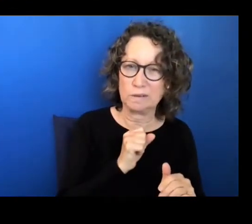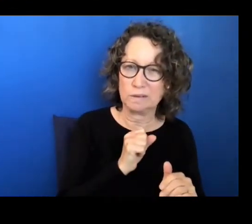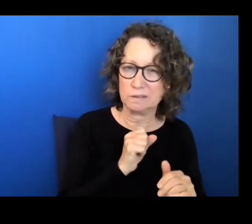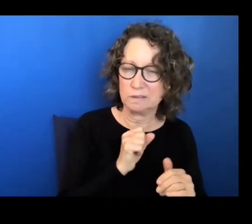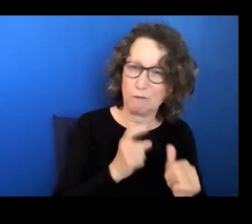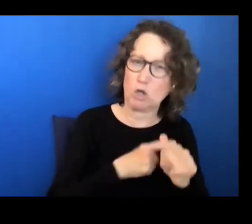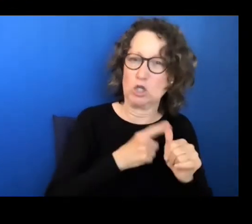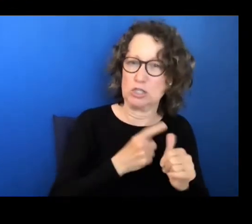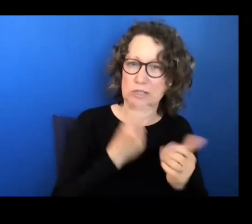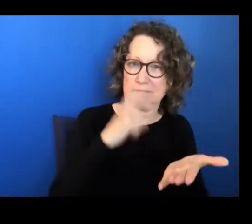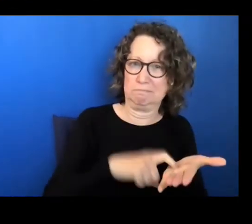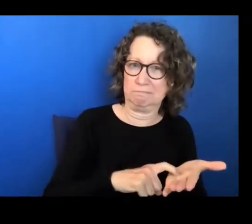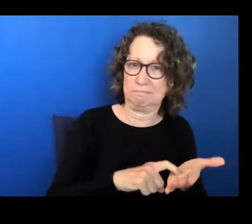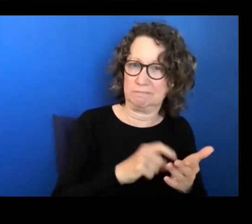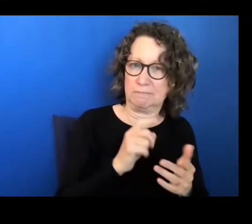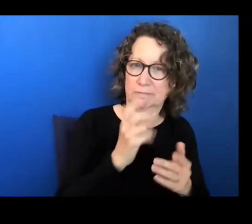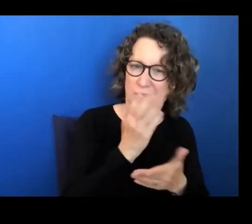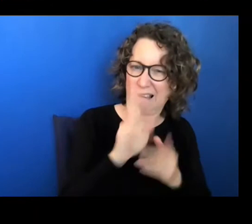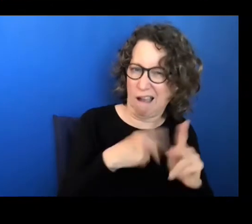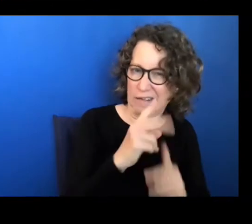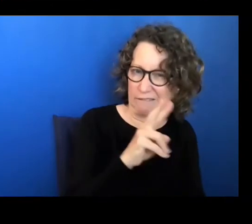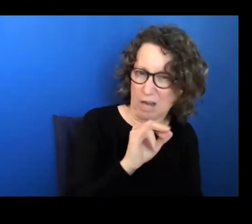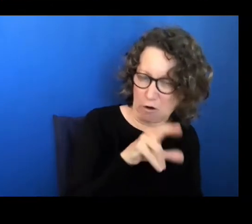virus. And